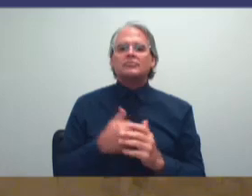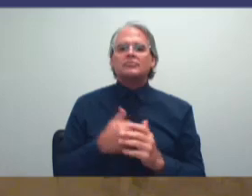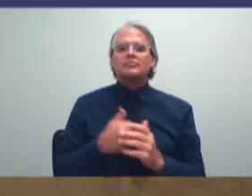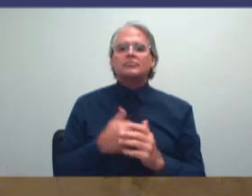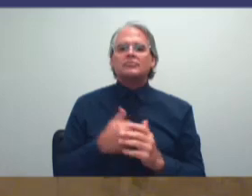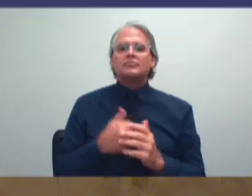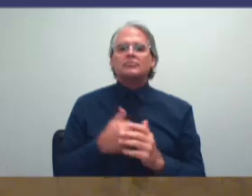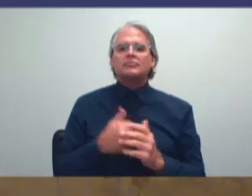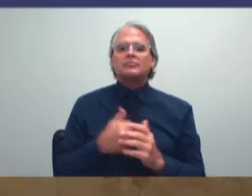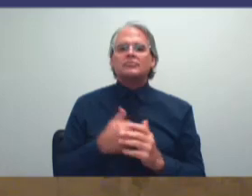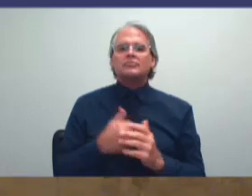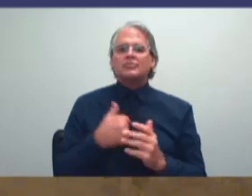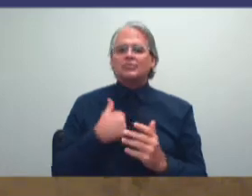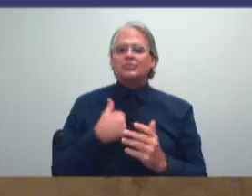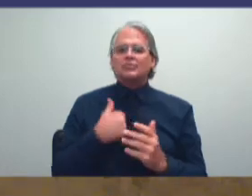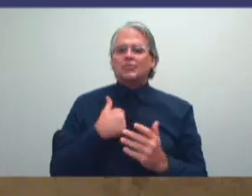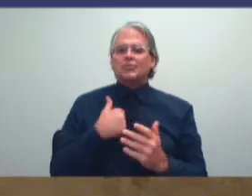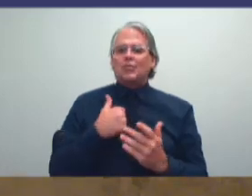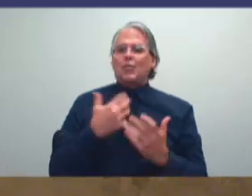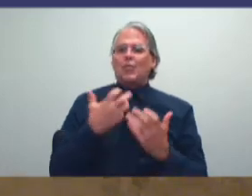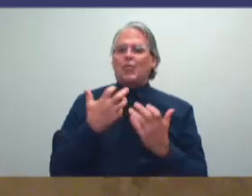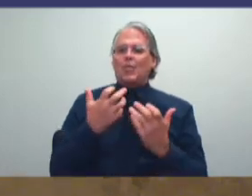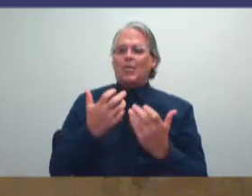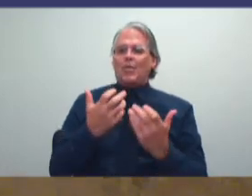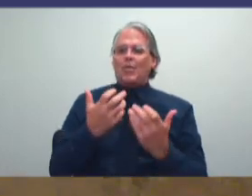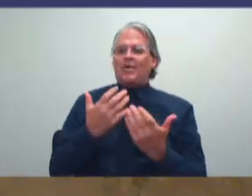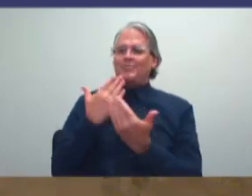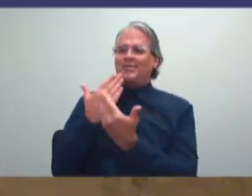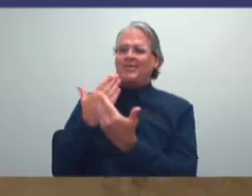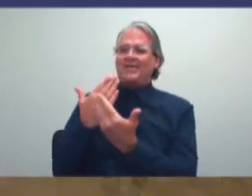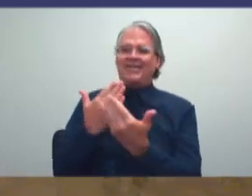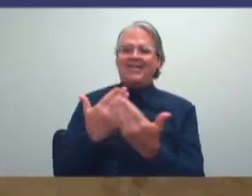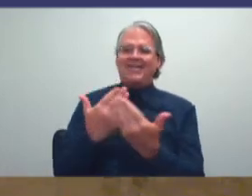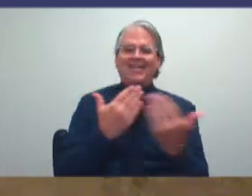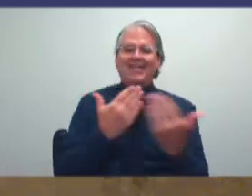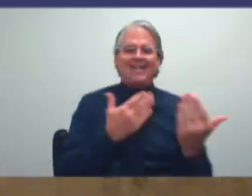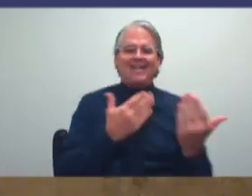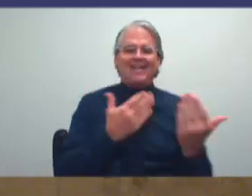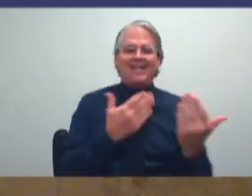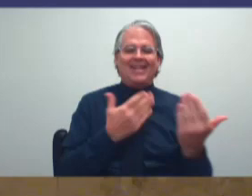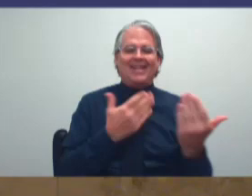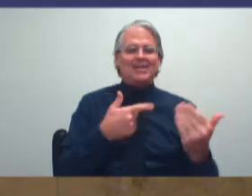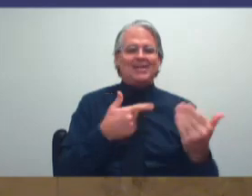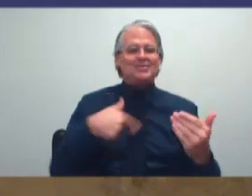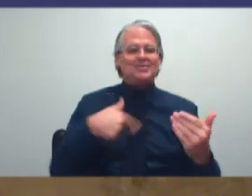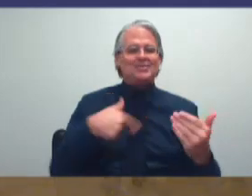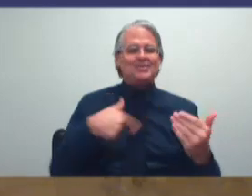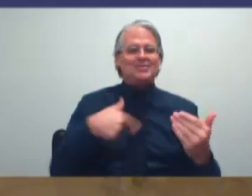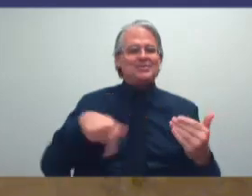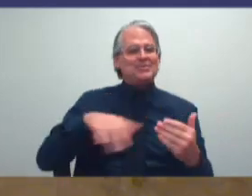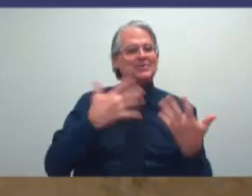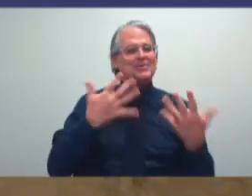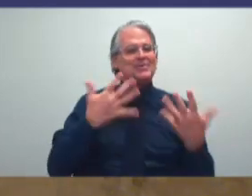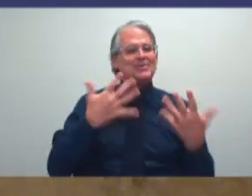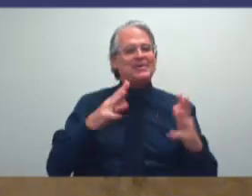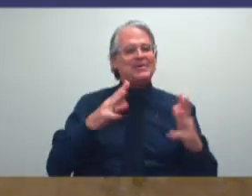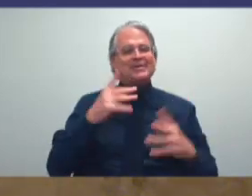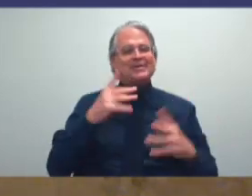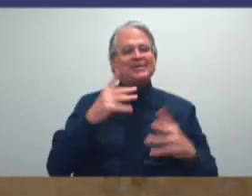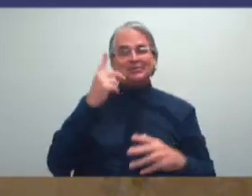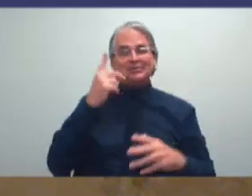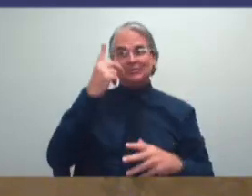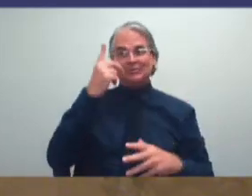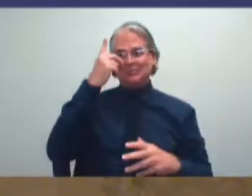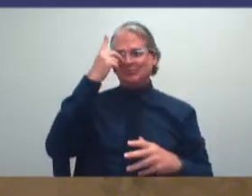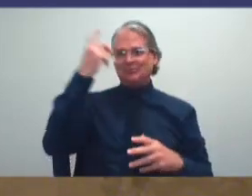and blown me away with your information. So I want to say thank you. Without you, this definitely would not be possible. So I